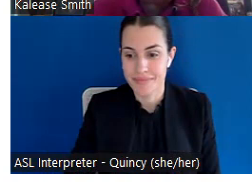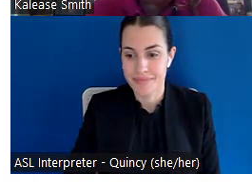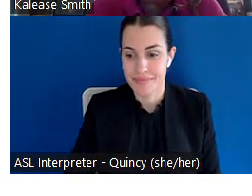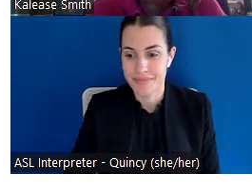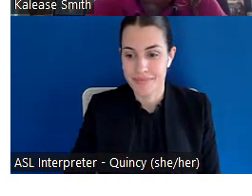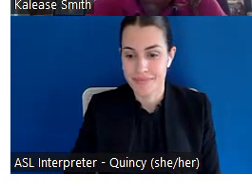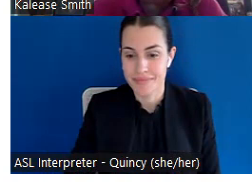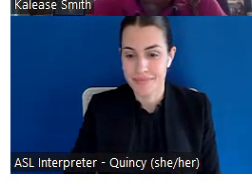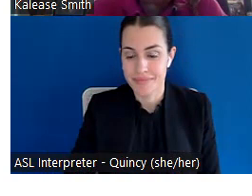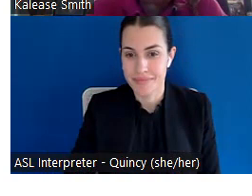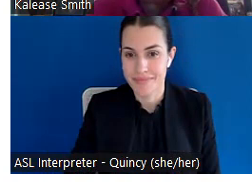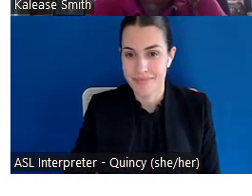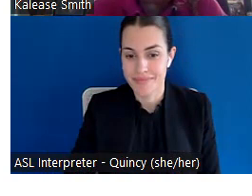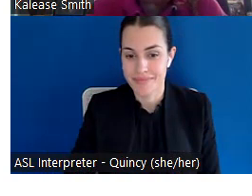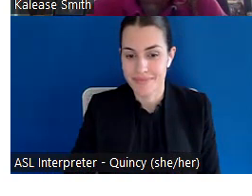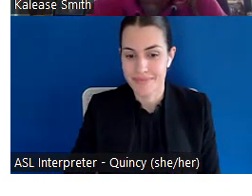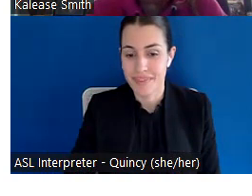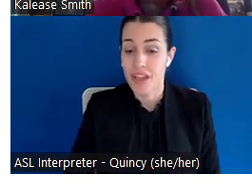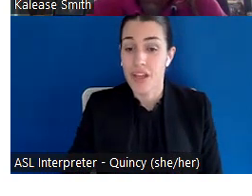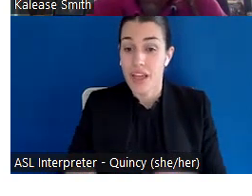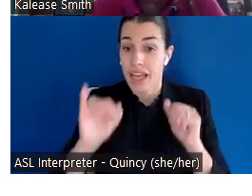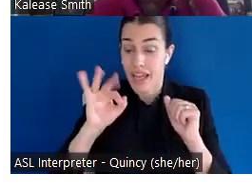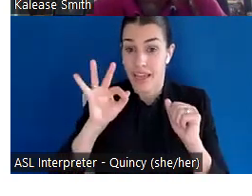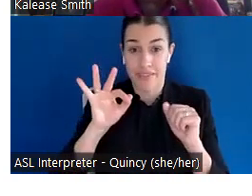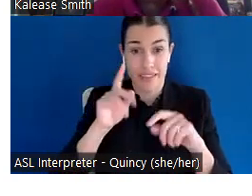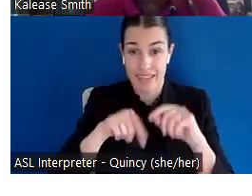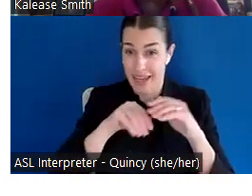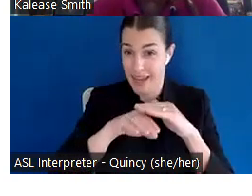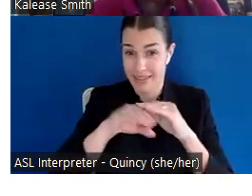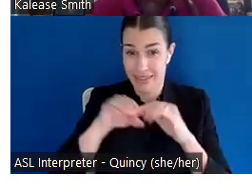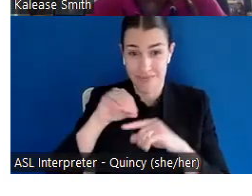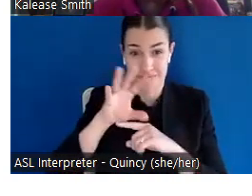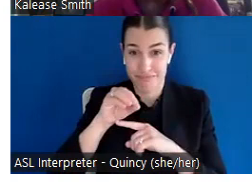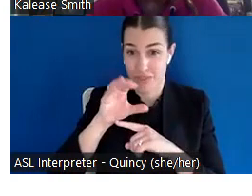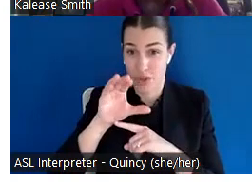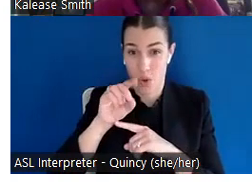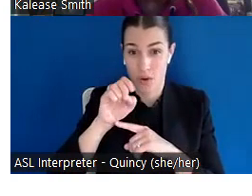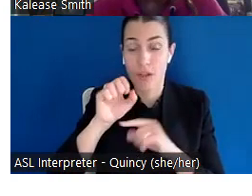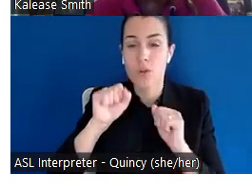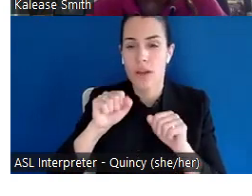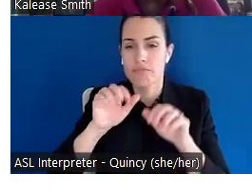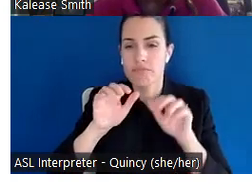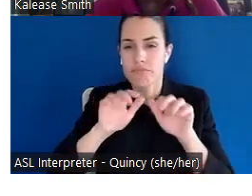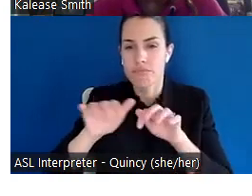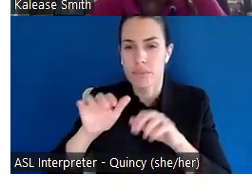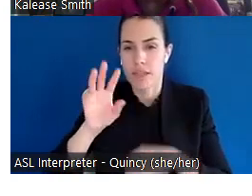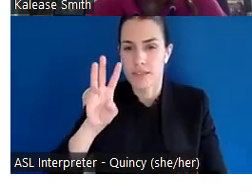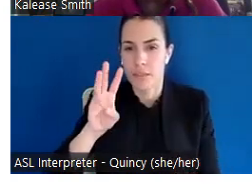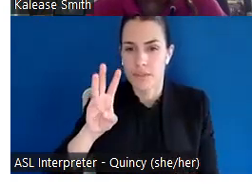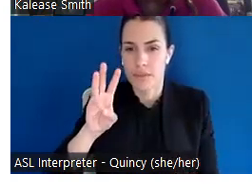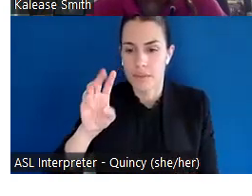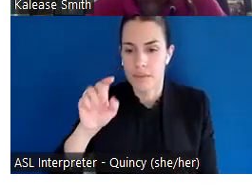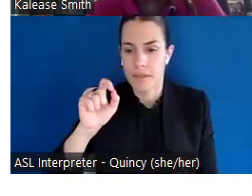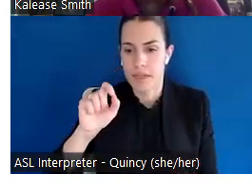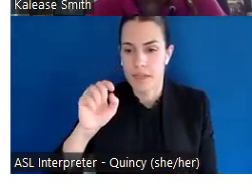You can also go to the website www.menti.com and just type in the code that's at the top of the screen if you do not want to click on the link or scan